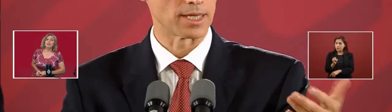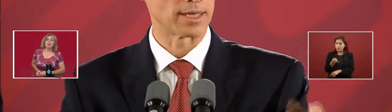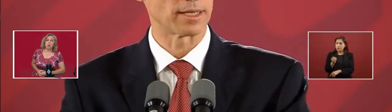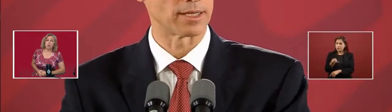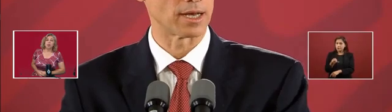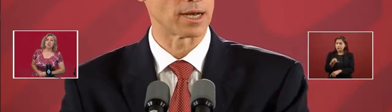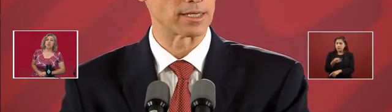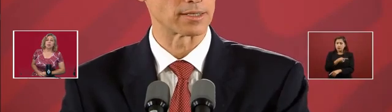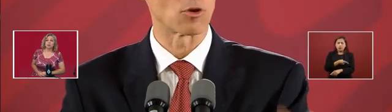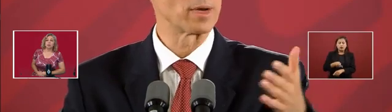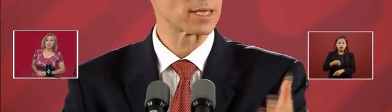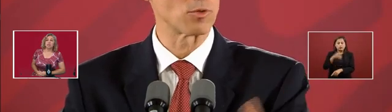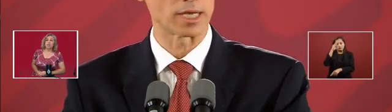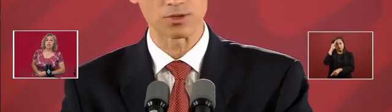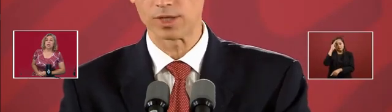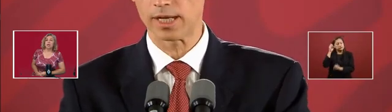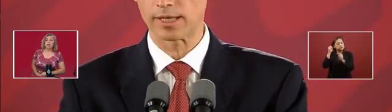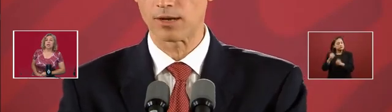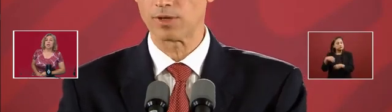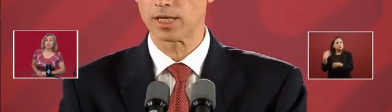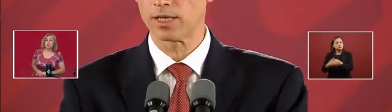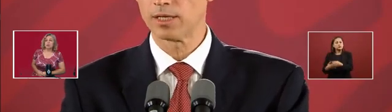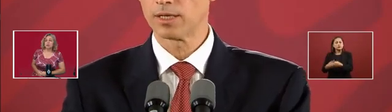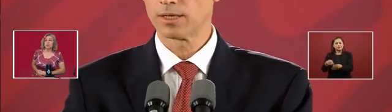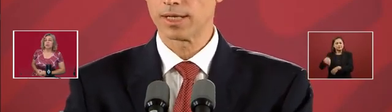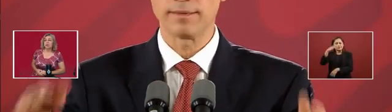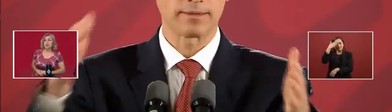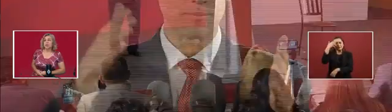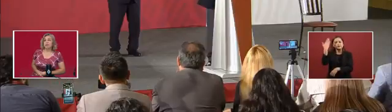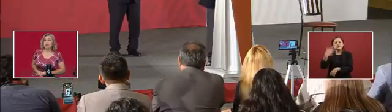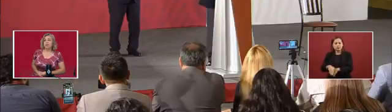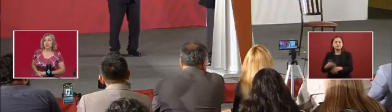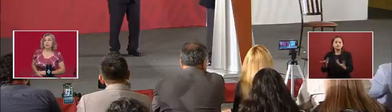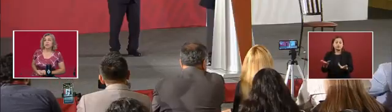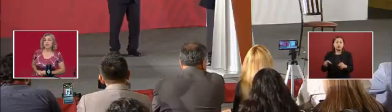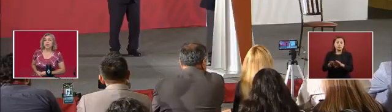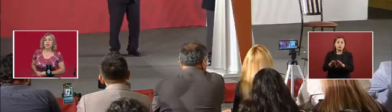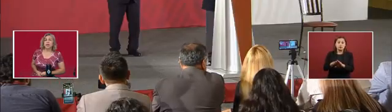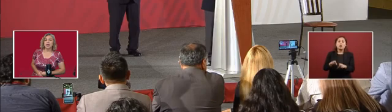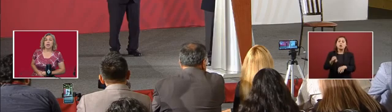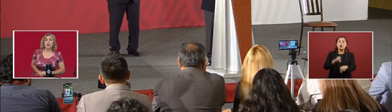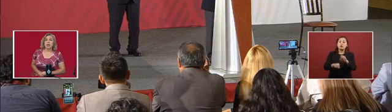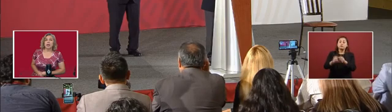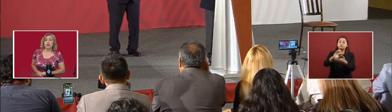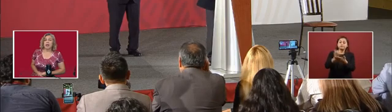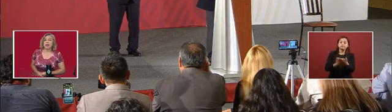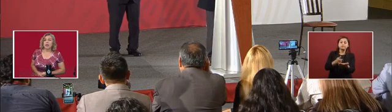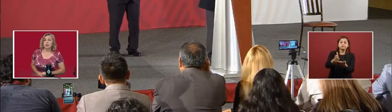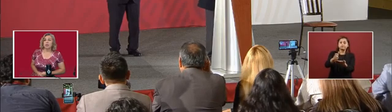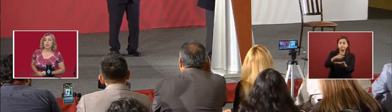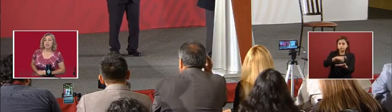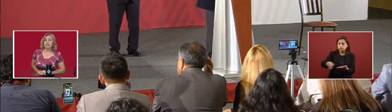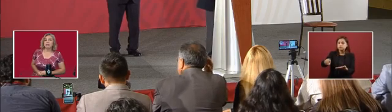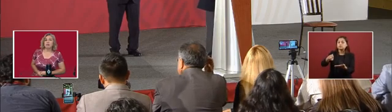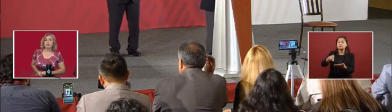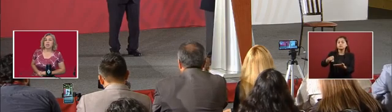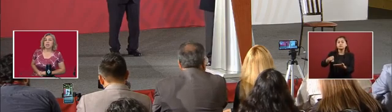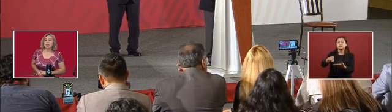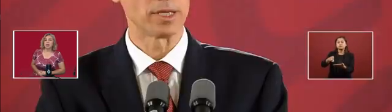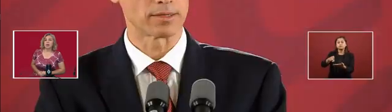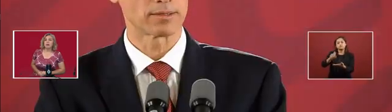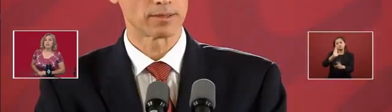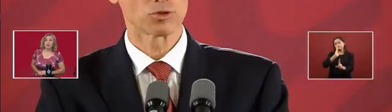insecticide, and the government did give it, and it was bought 100%. They got their amount that they were supposed to